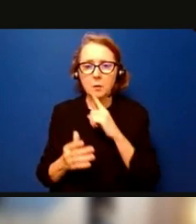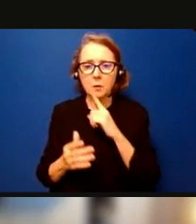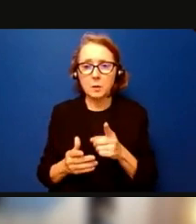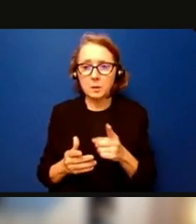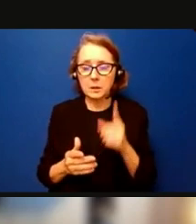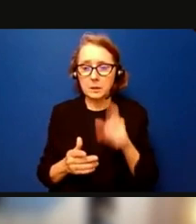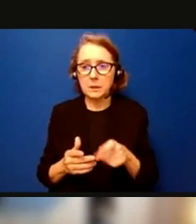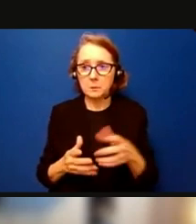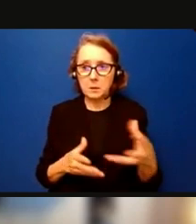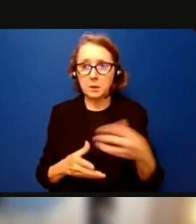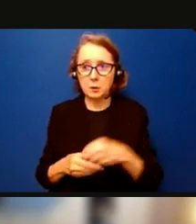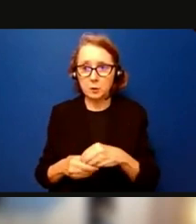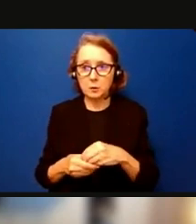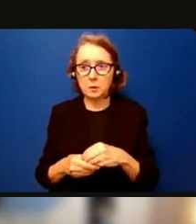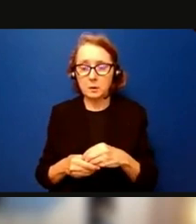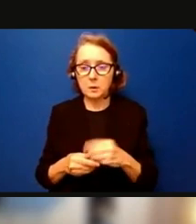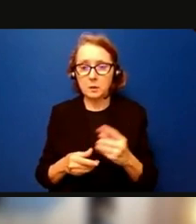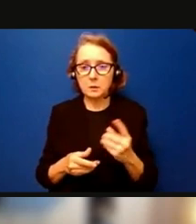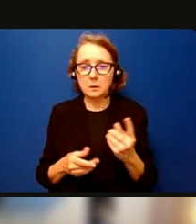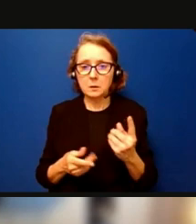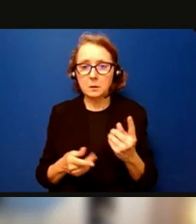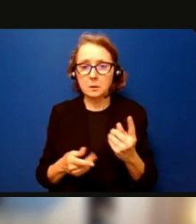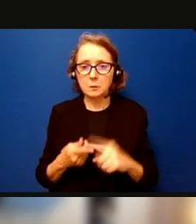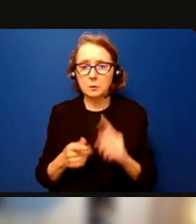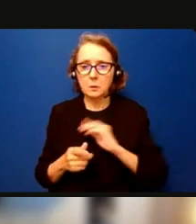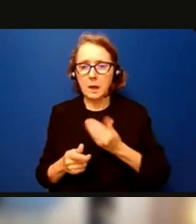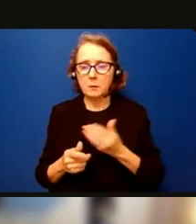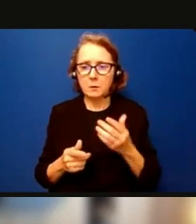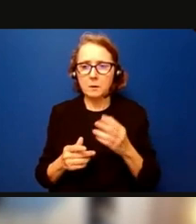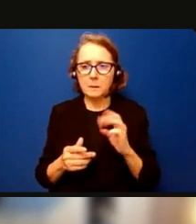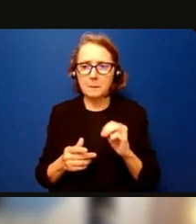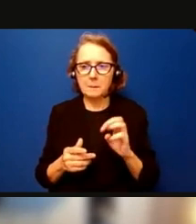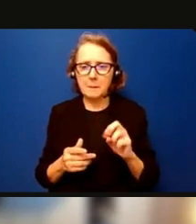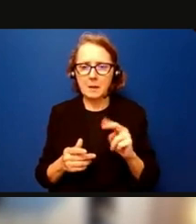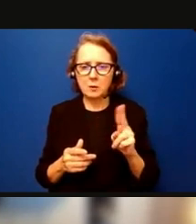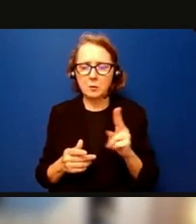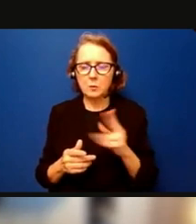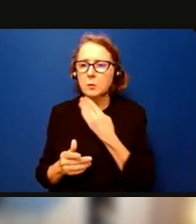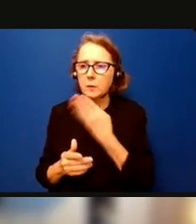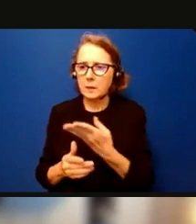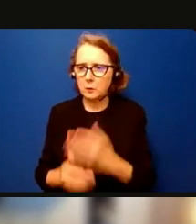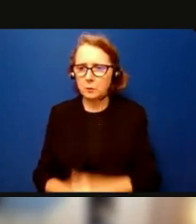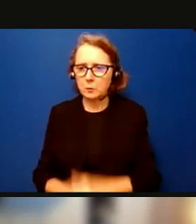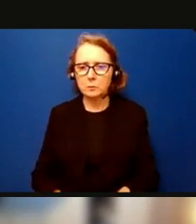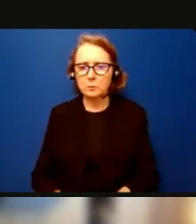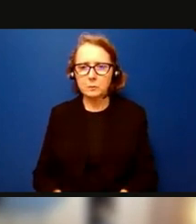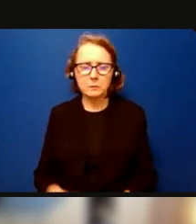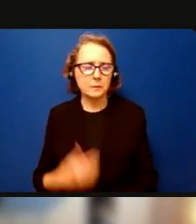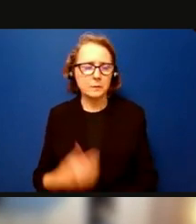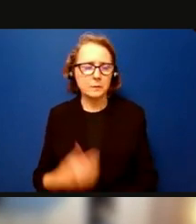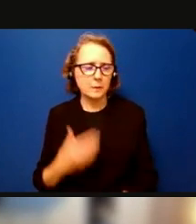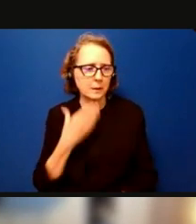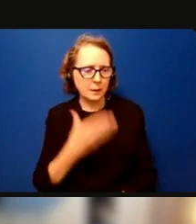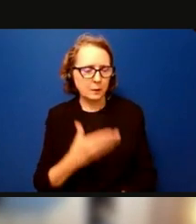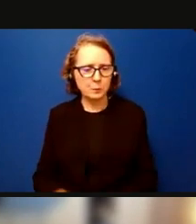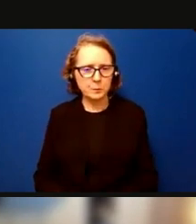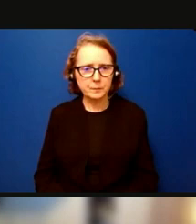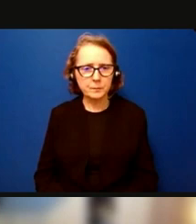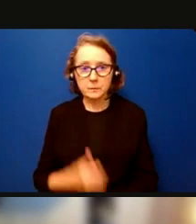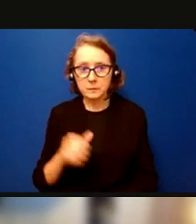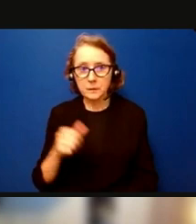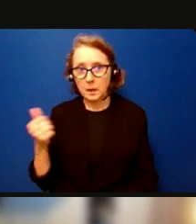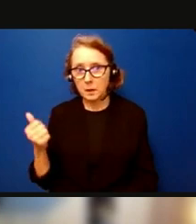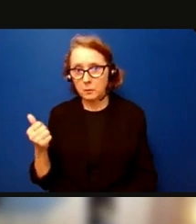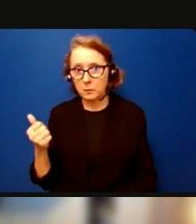need to be included in our menu, if you will. So thank you. Thank you, Mr. Zink. Are there any